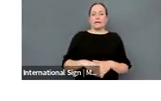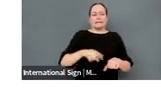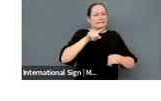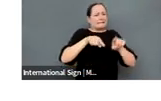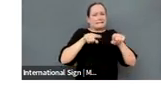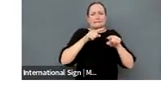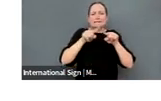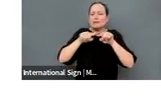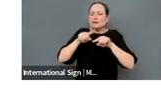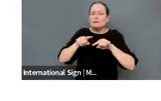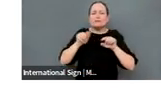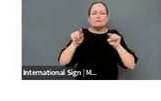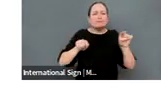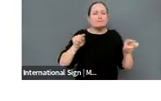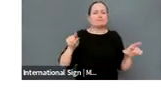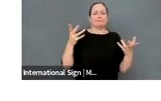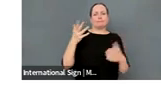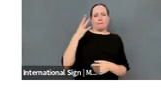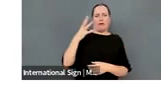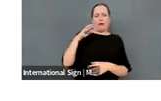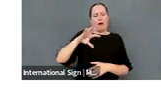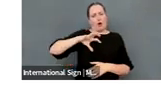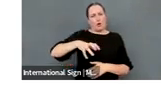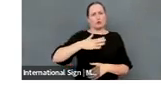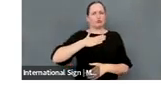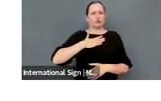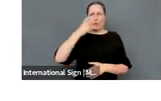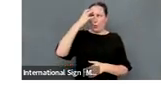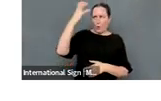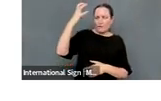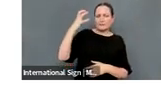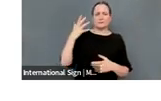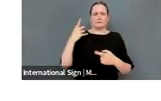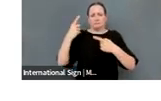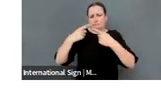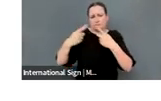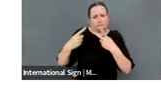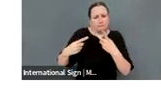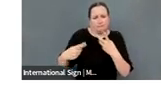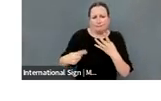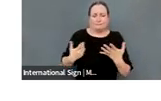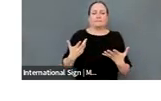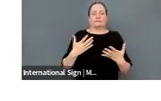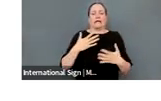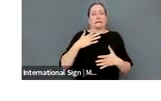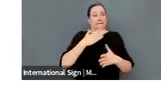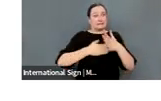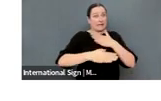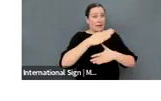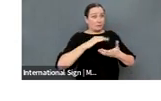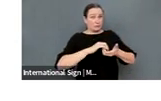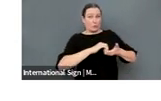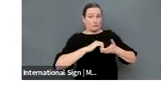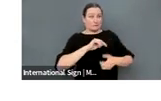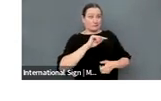Services, also the Zambia National News Information Services, Ministry of Health, Education, and Organization of Persons with Disabilities. We